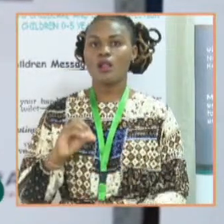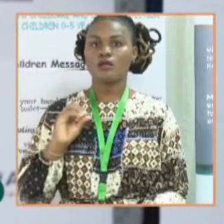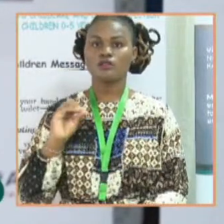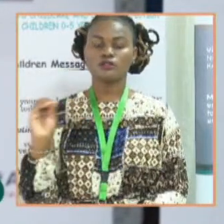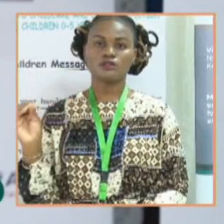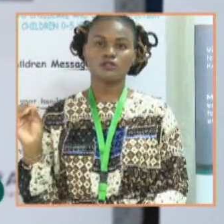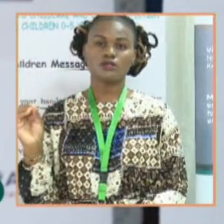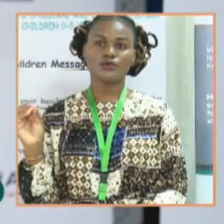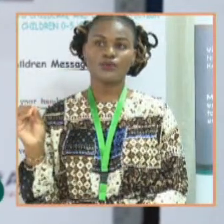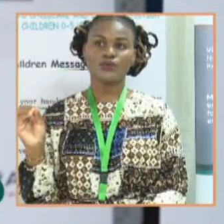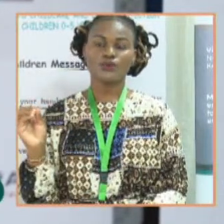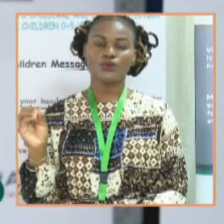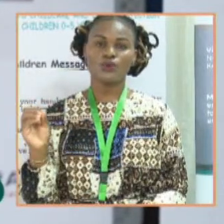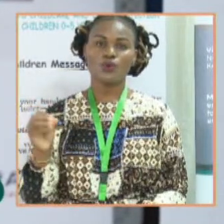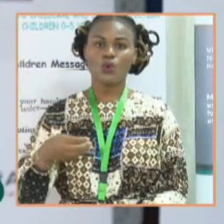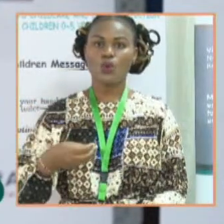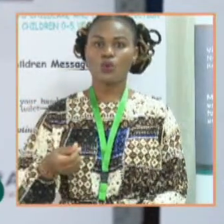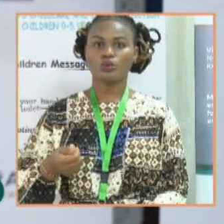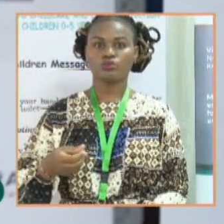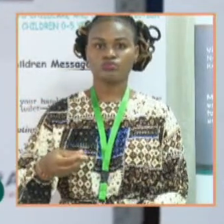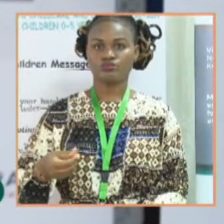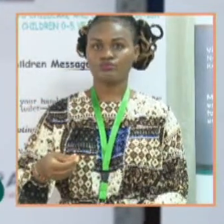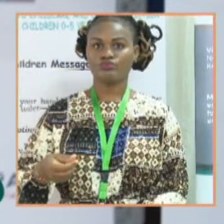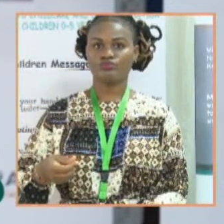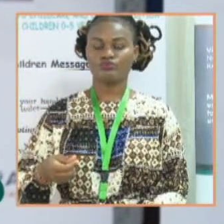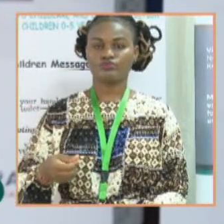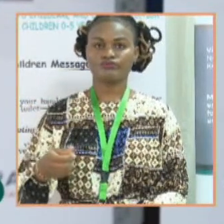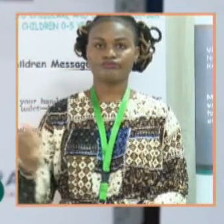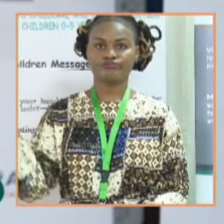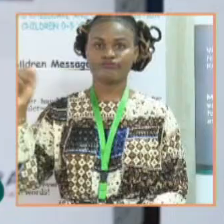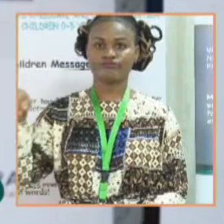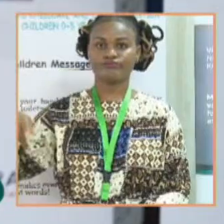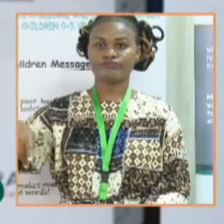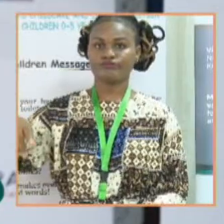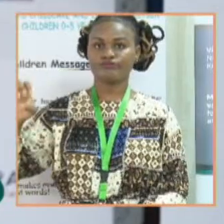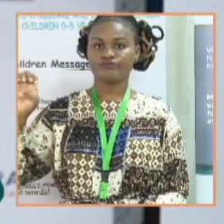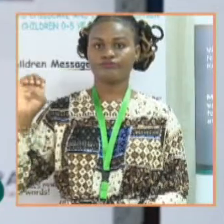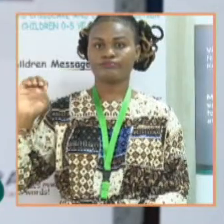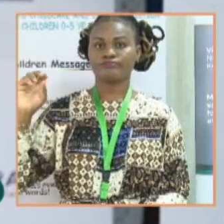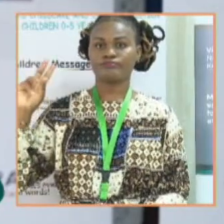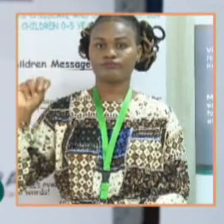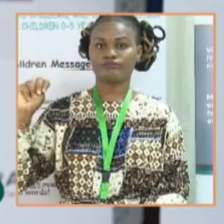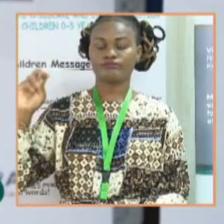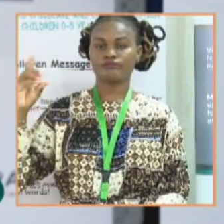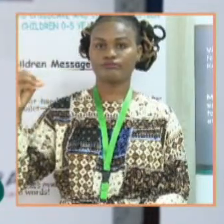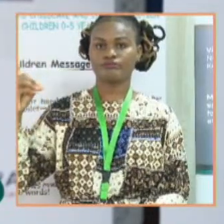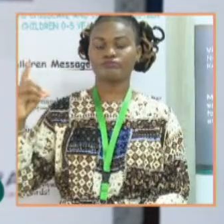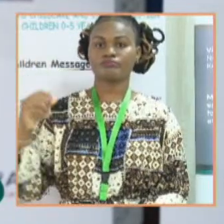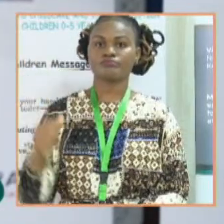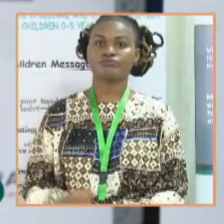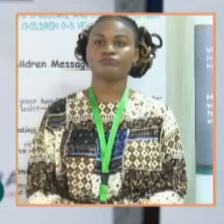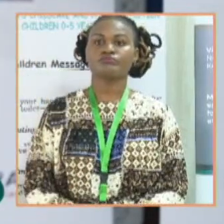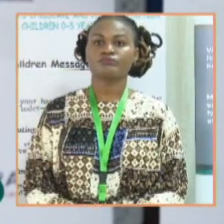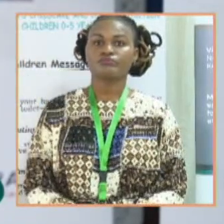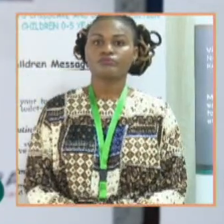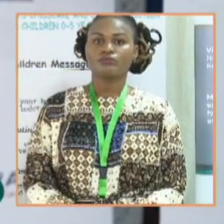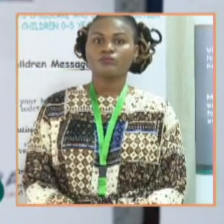being spent. So a lot of this money is not being put into use. So then the question is, where does this money go